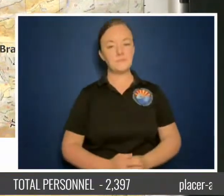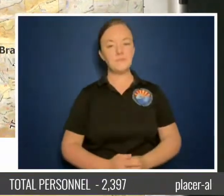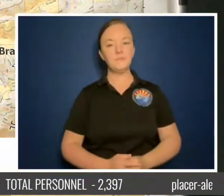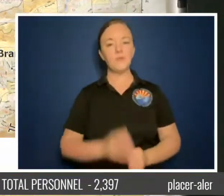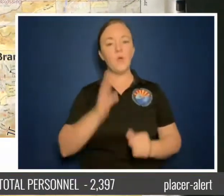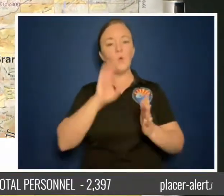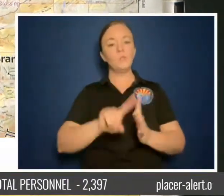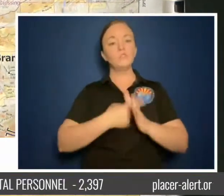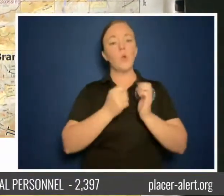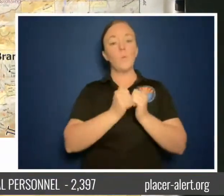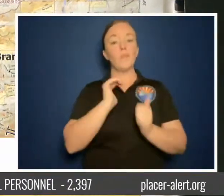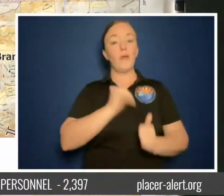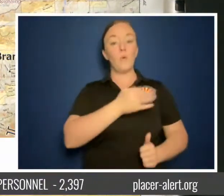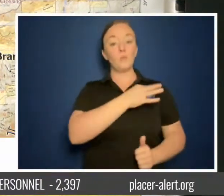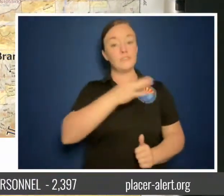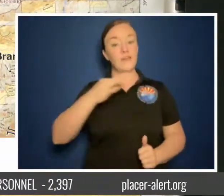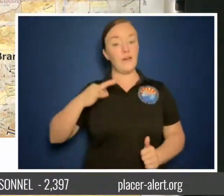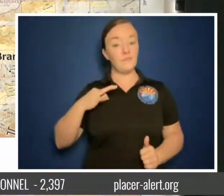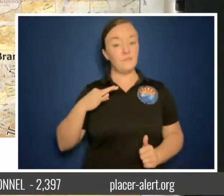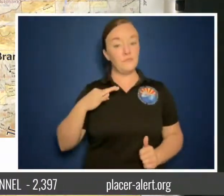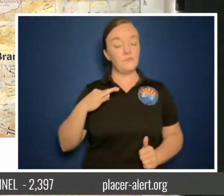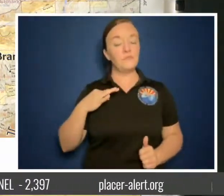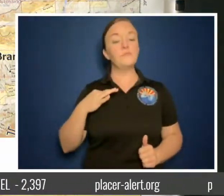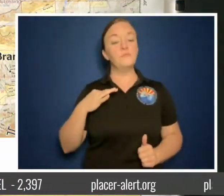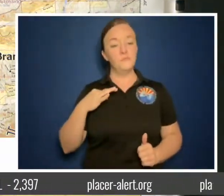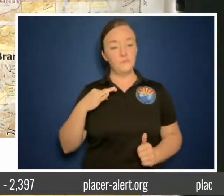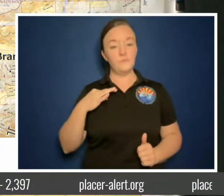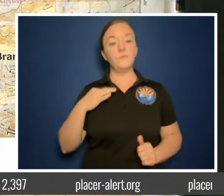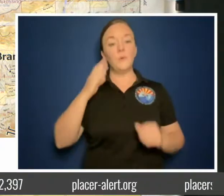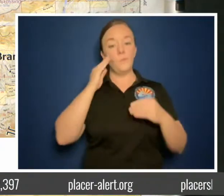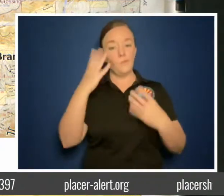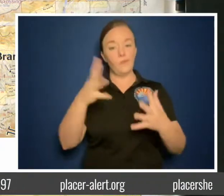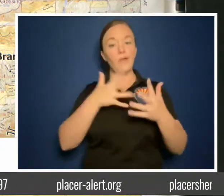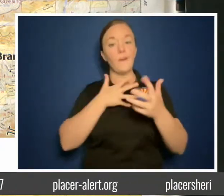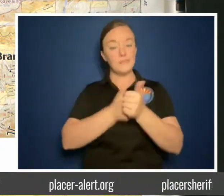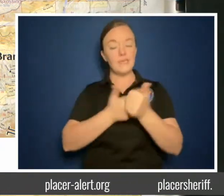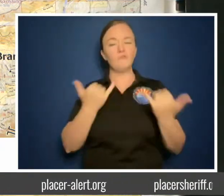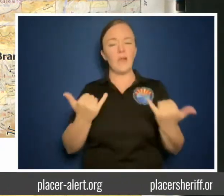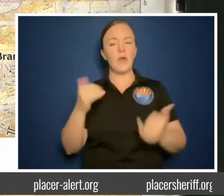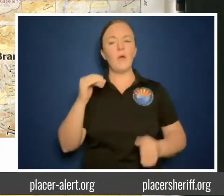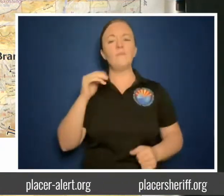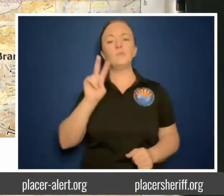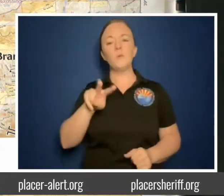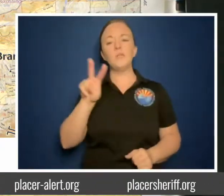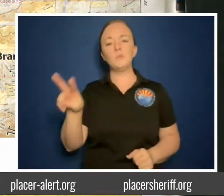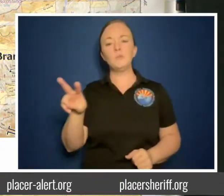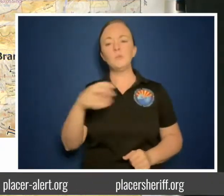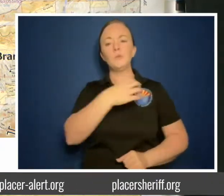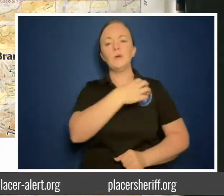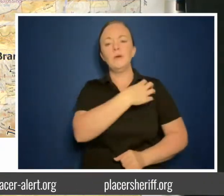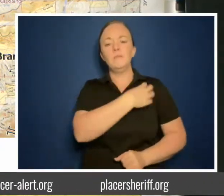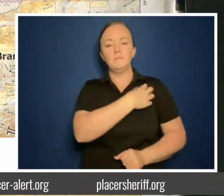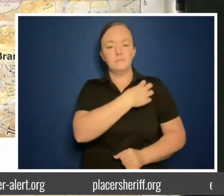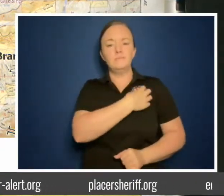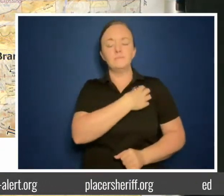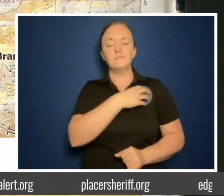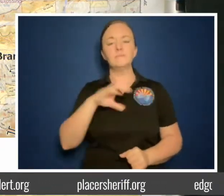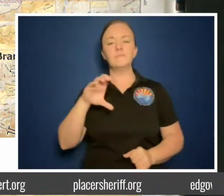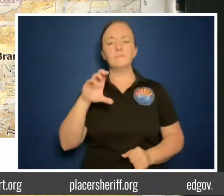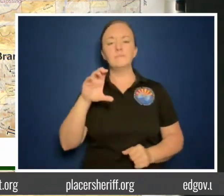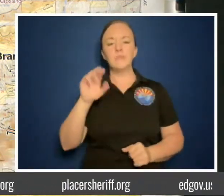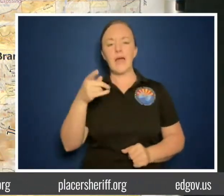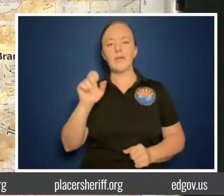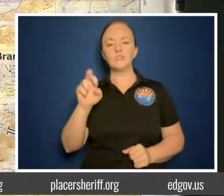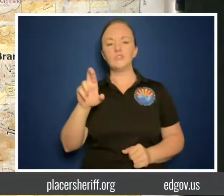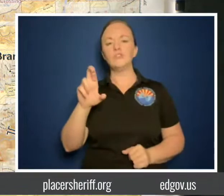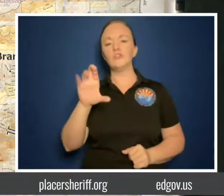staffing. Just give you an update. Right now we have 22 Placer County Sheriff's personnel assigned for roving patrols. In